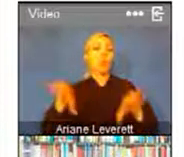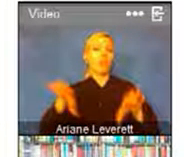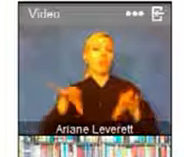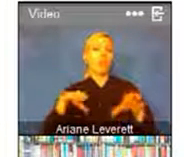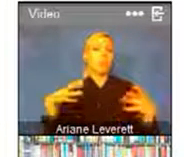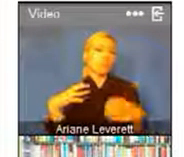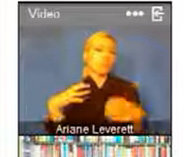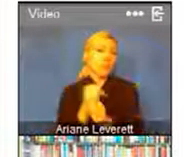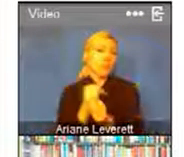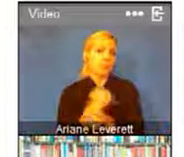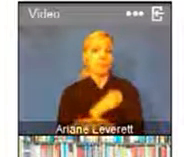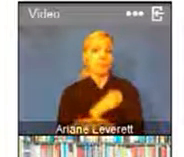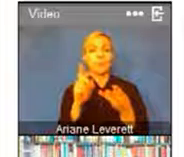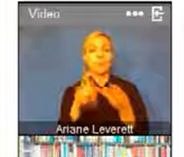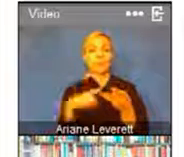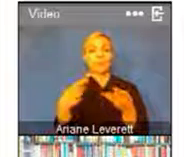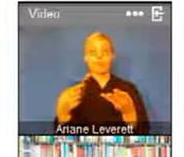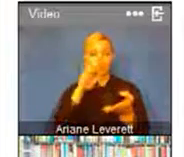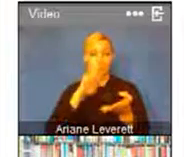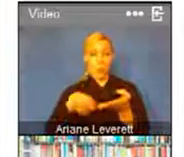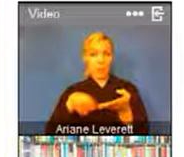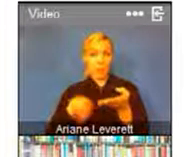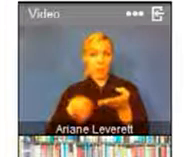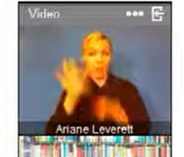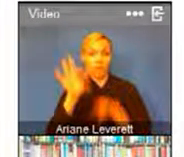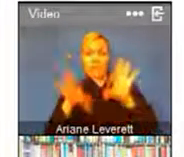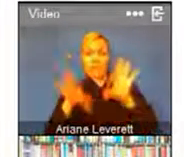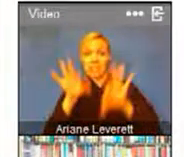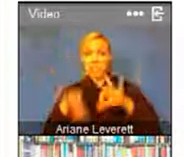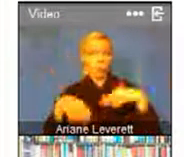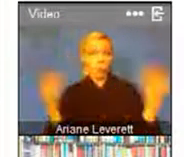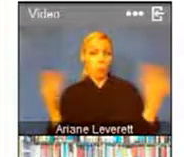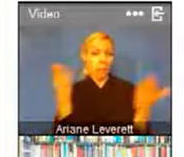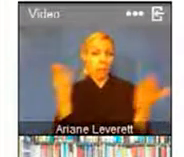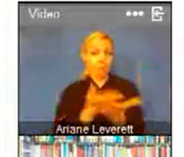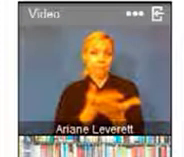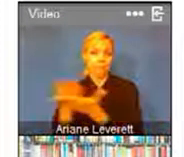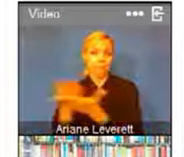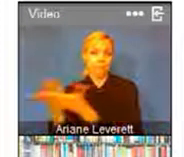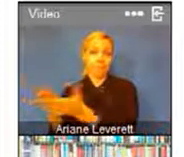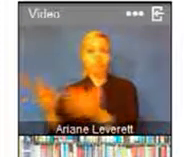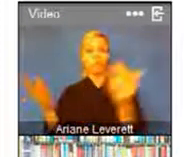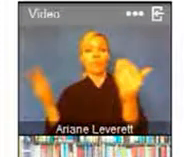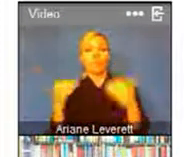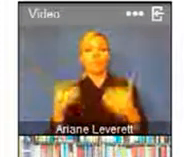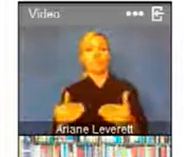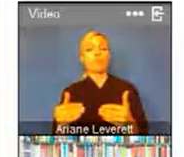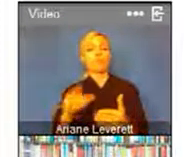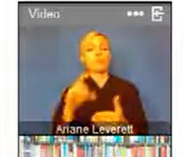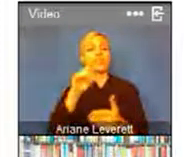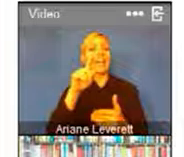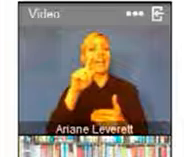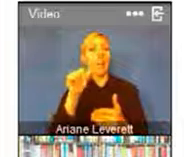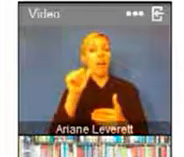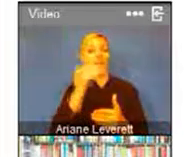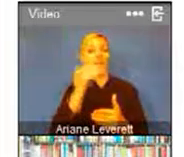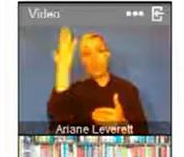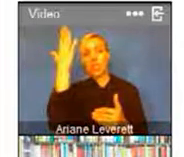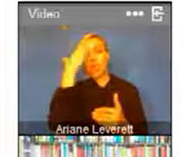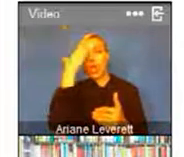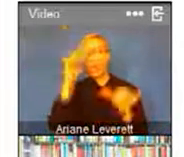Klaus and me will entertain you along the following points. You see background, we will give you some background